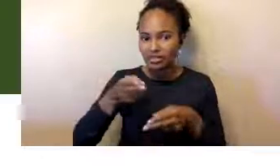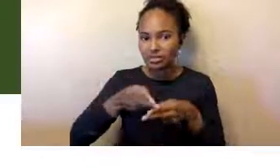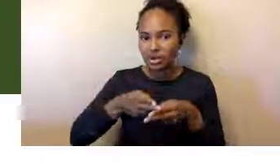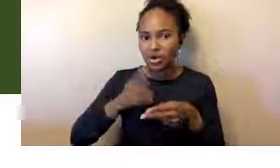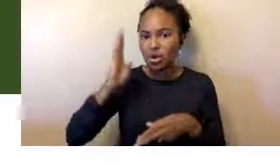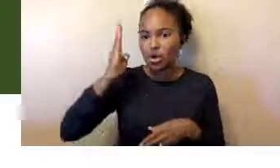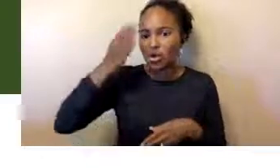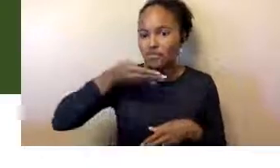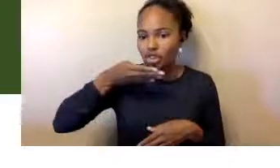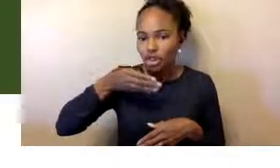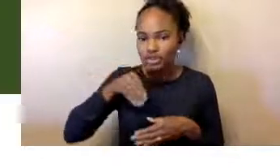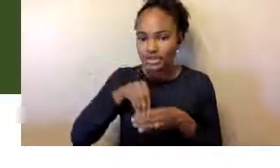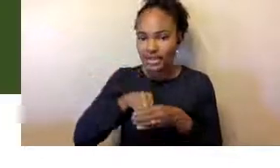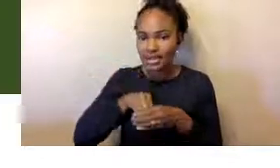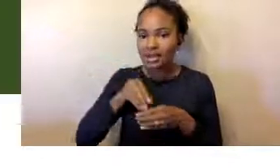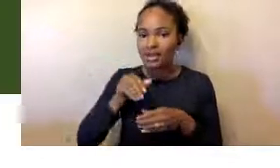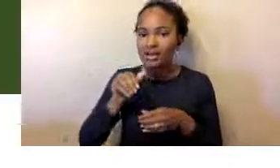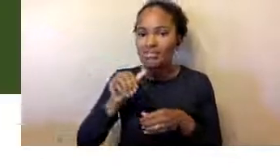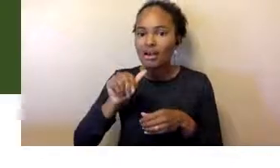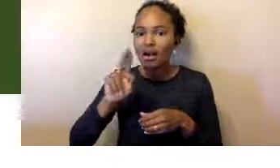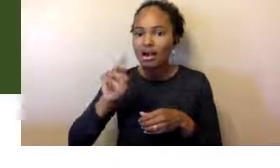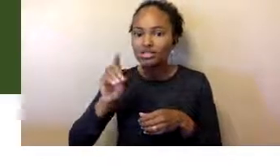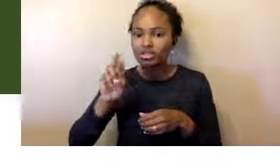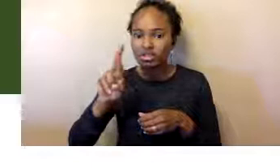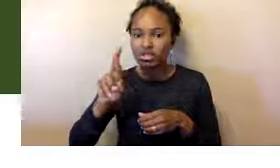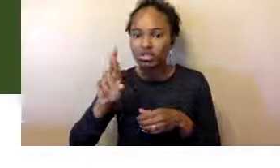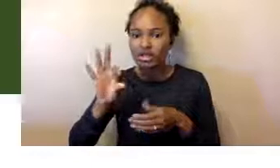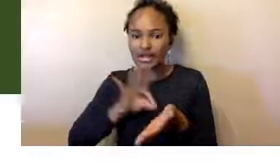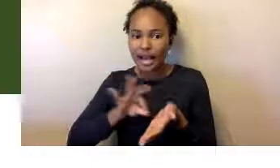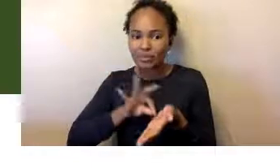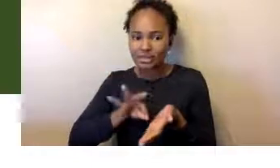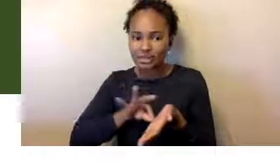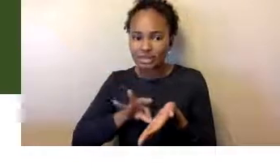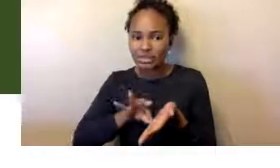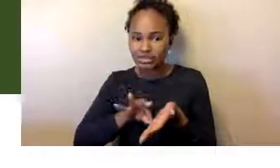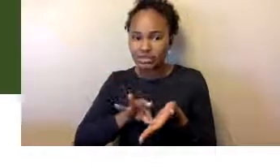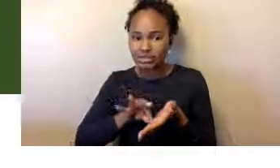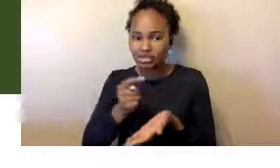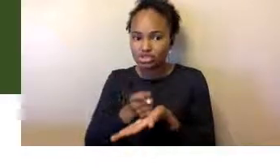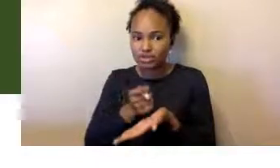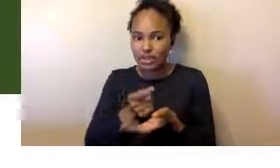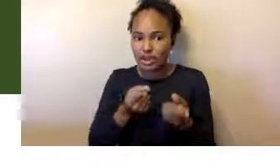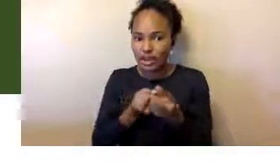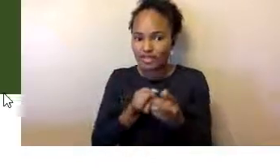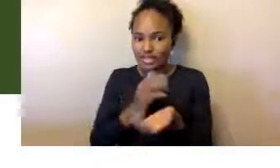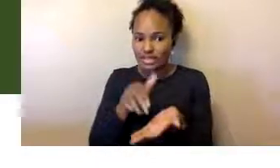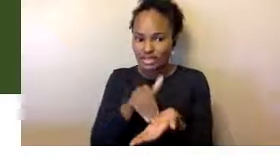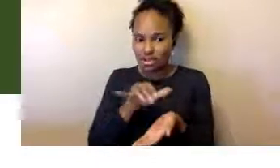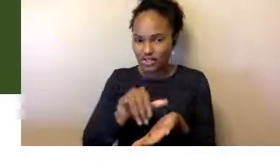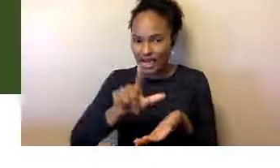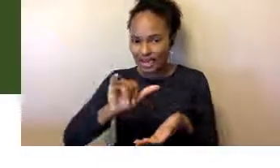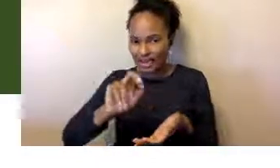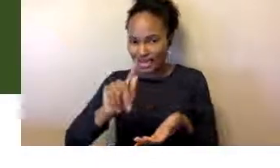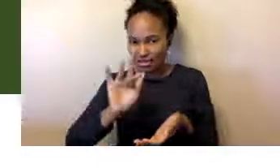Undercounted by the Treatment Advocacy Center. And I have a link there to the research paper if